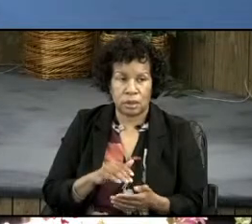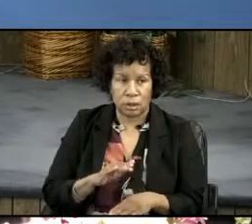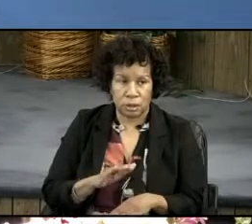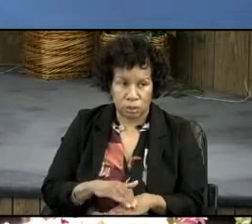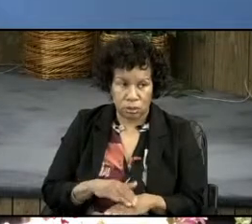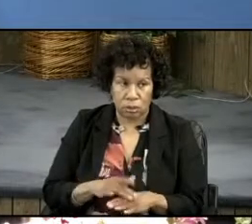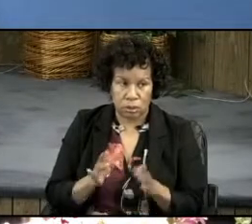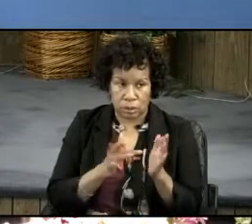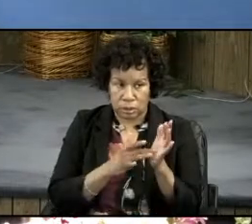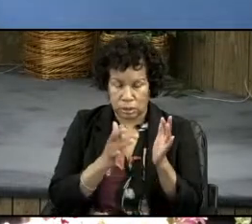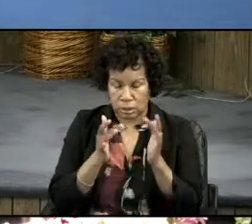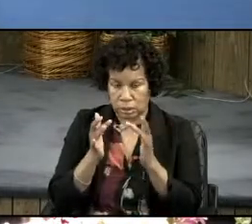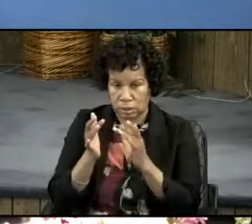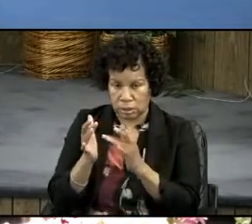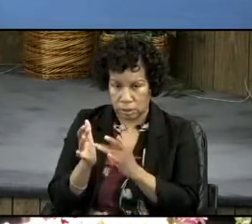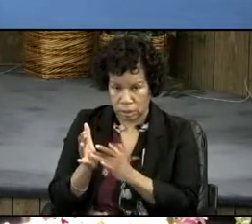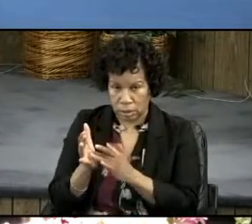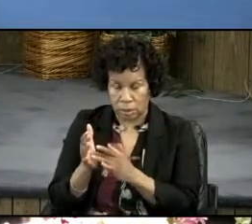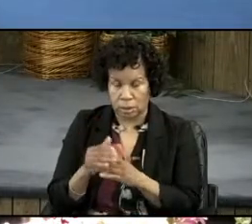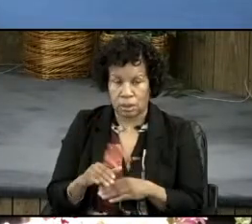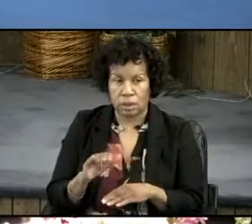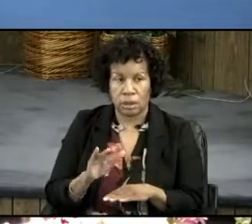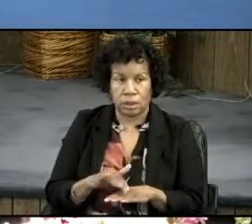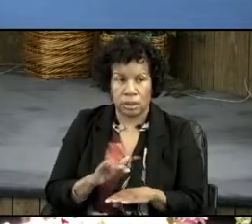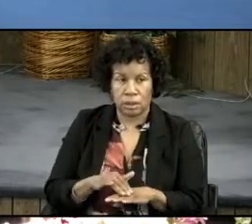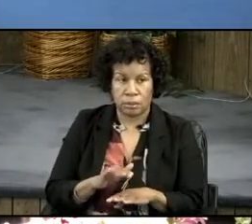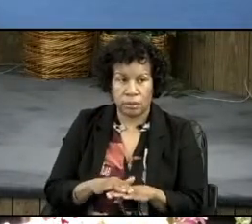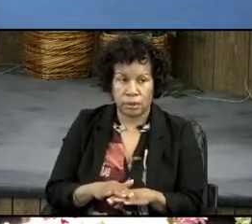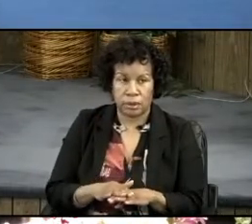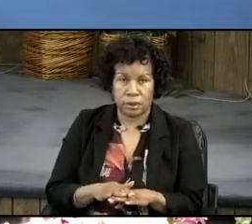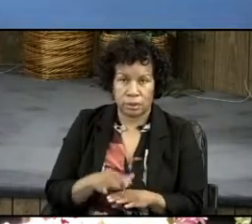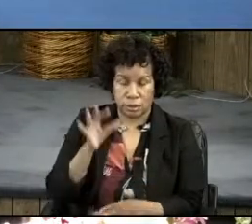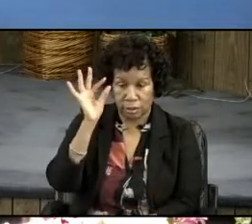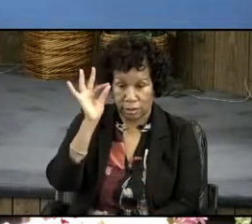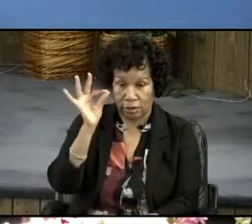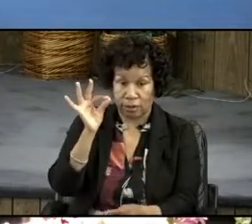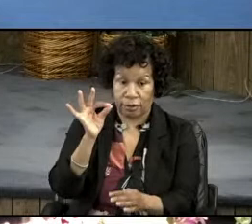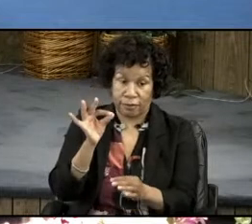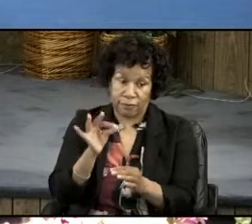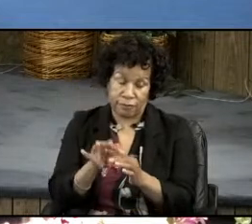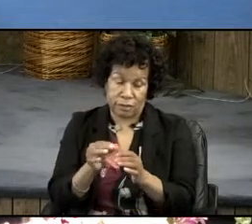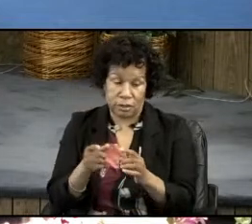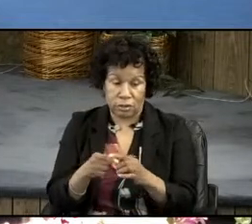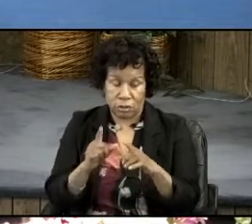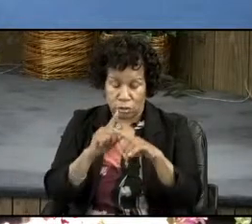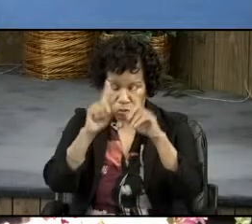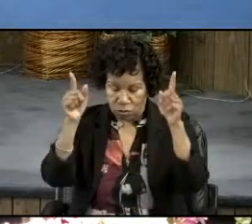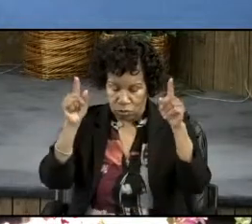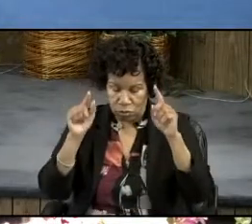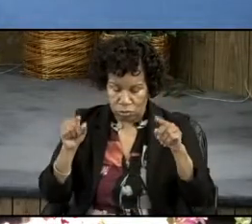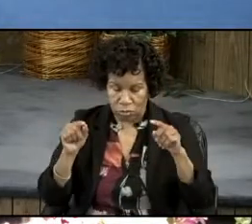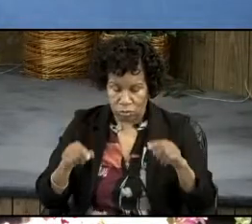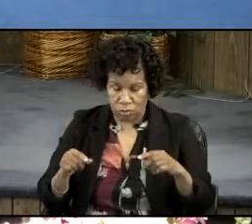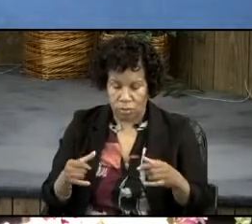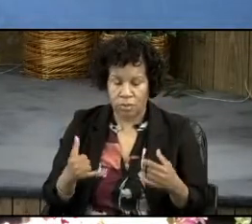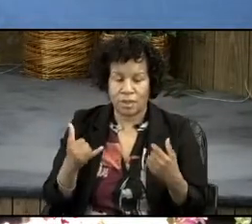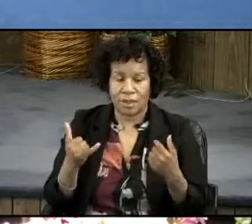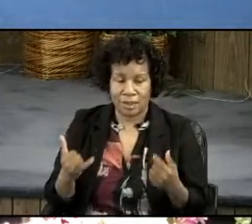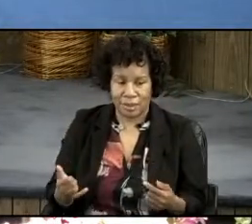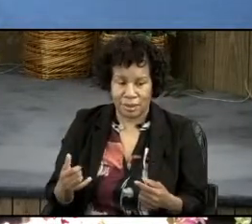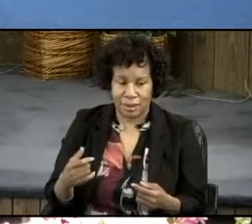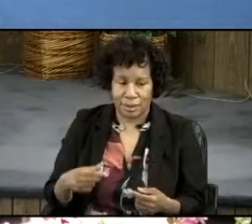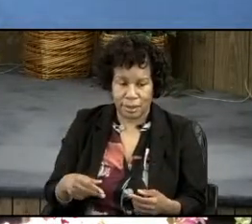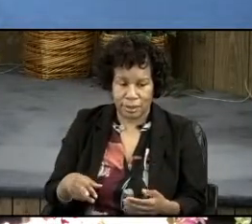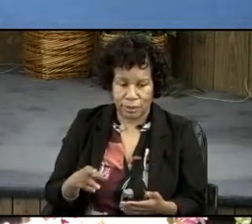So he had put his faith to the test. And now he realizes, his